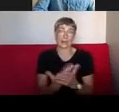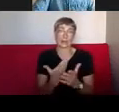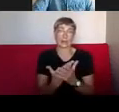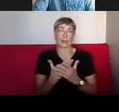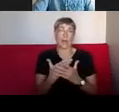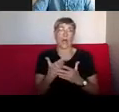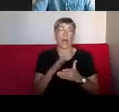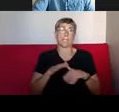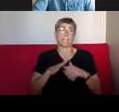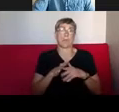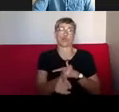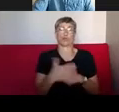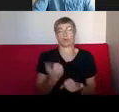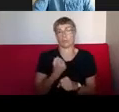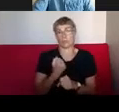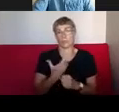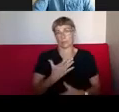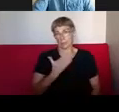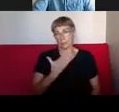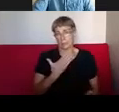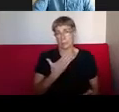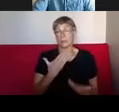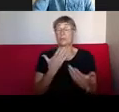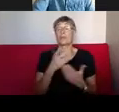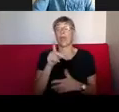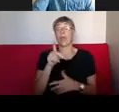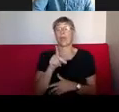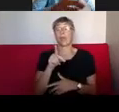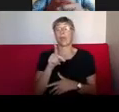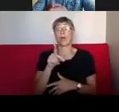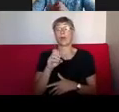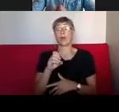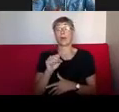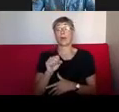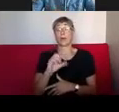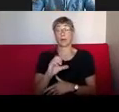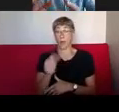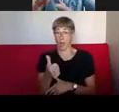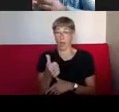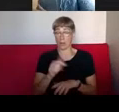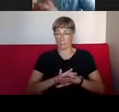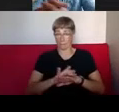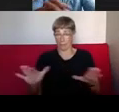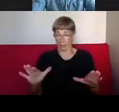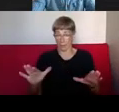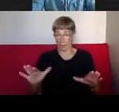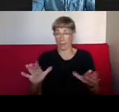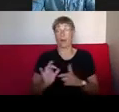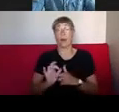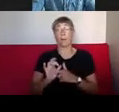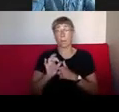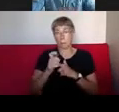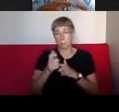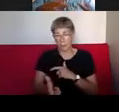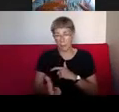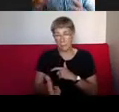one, and where we gathered different inclusive methodologies among others, supporting employment,